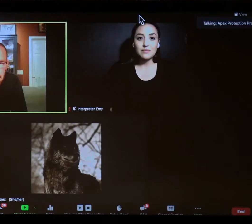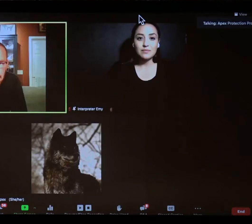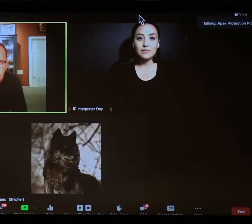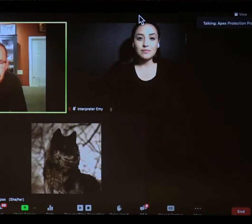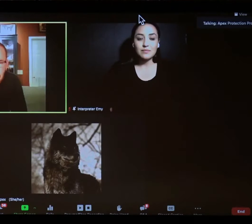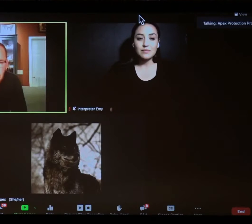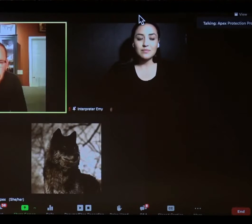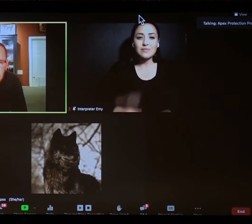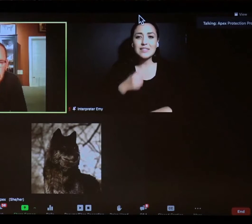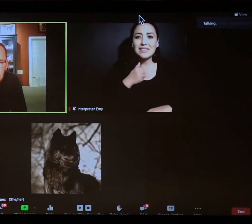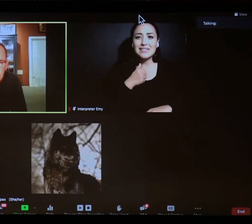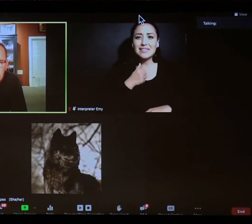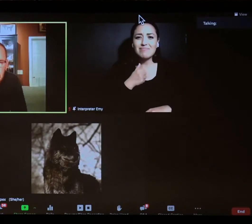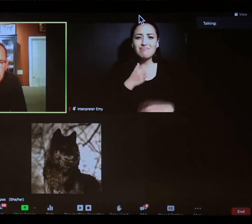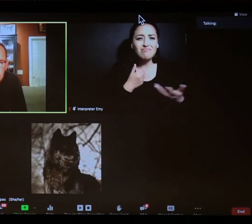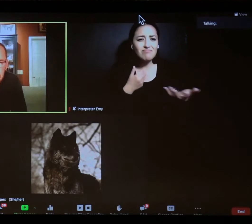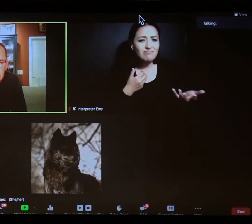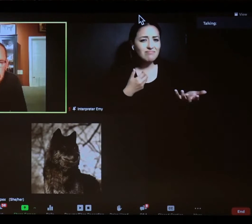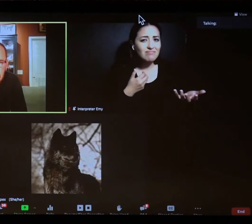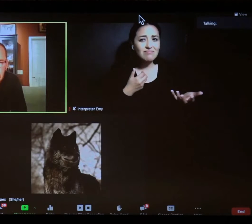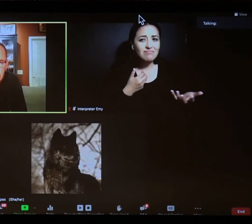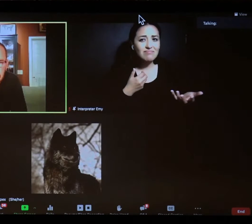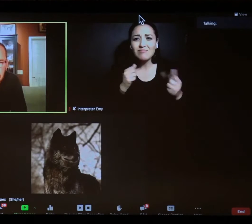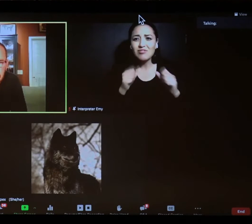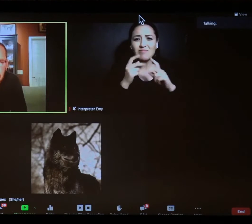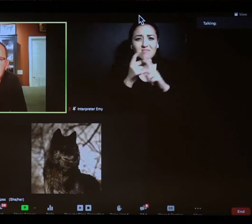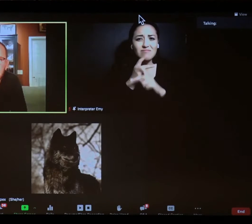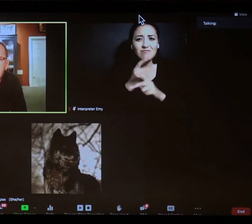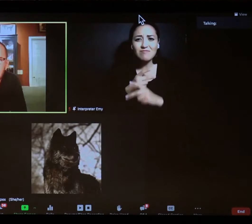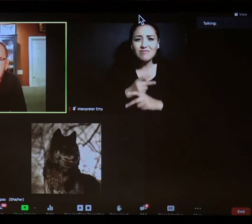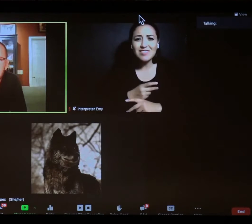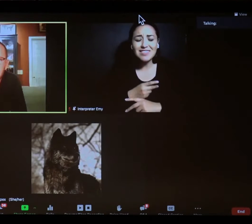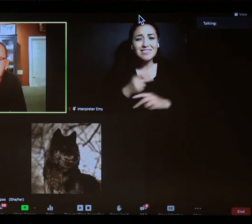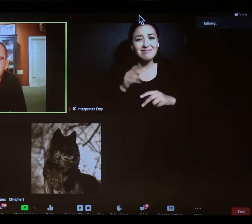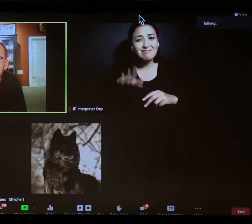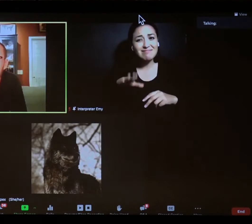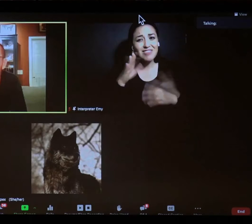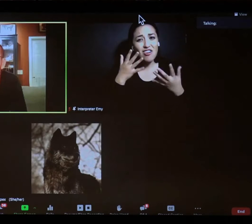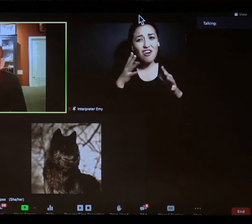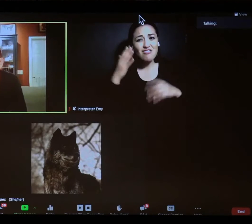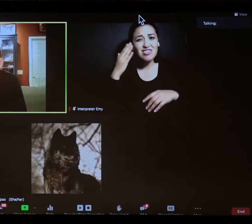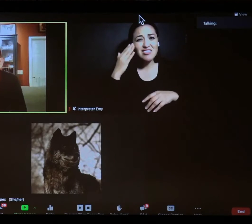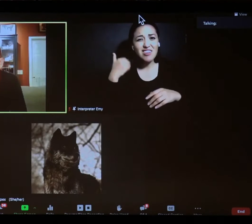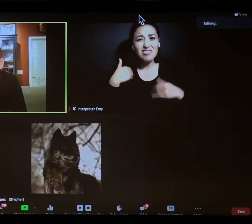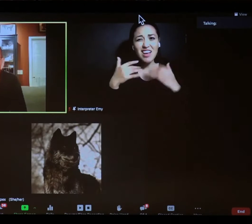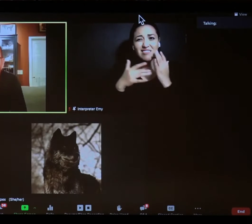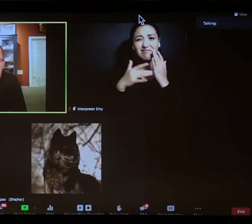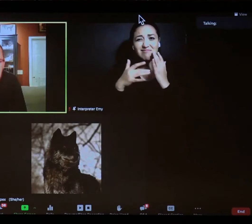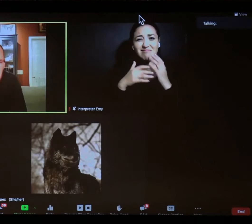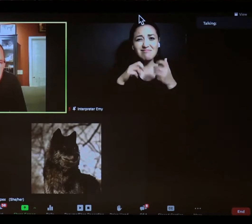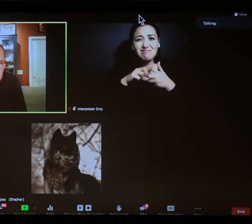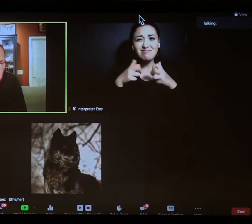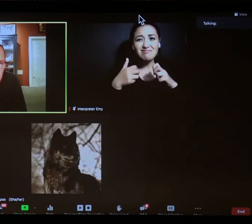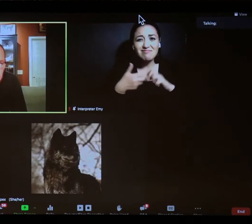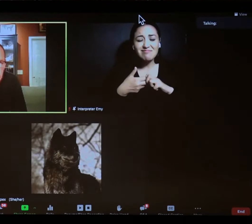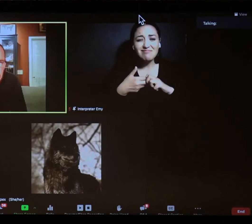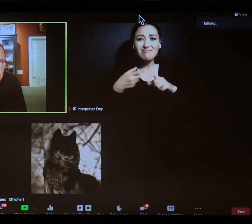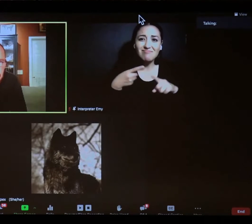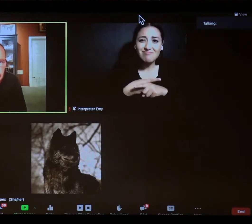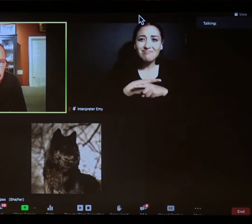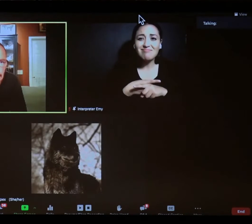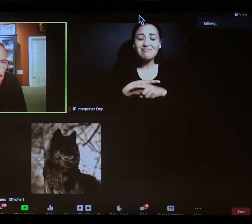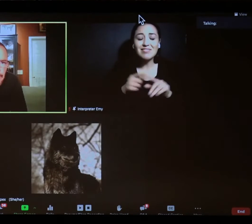Sorry, this was not the way things were meant to be today. As you know, we've had some technical difficulty. So I'm going to go back to sharing